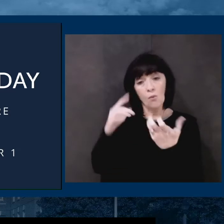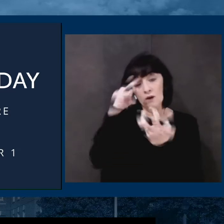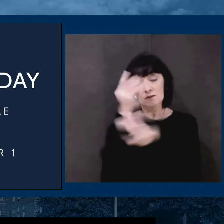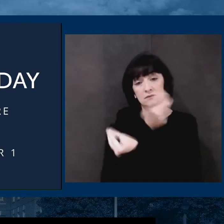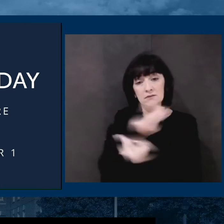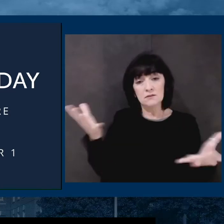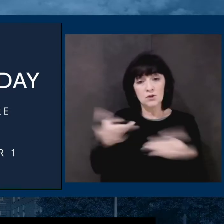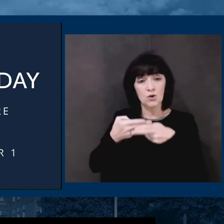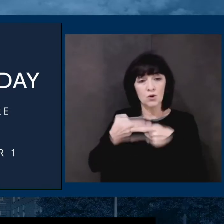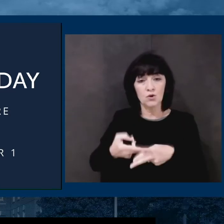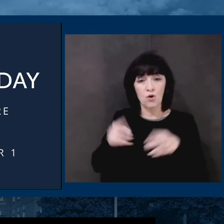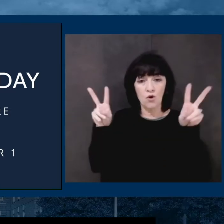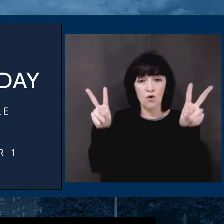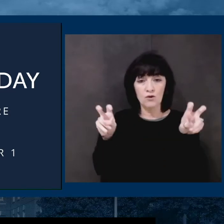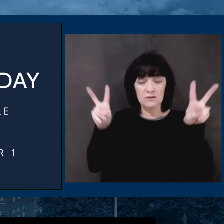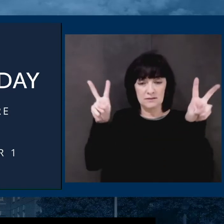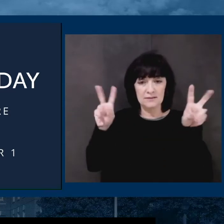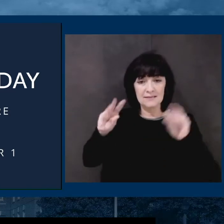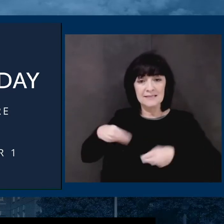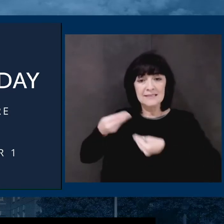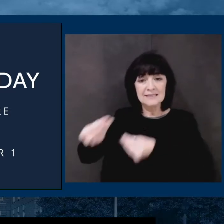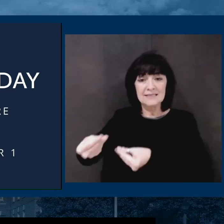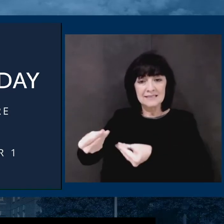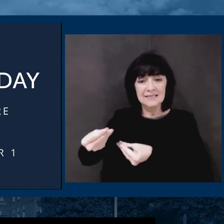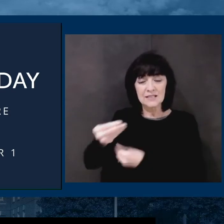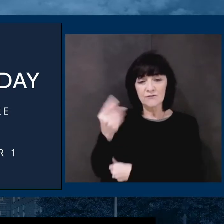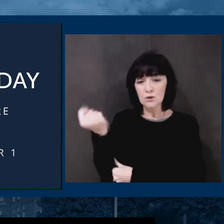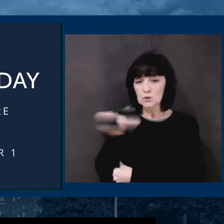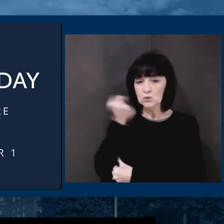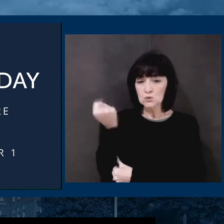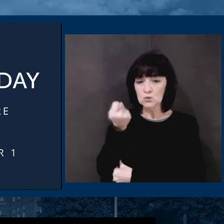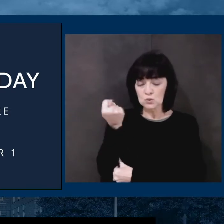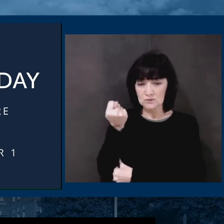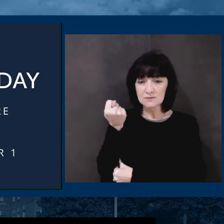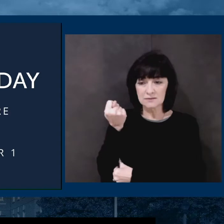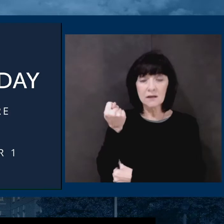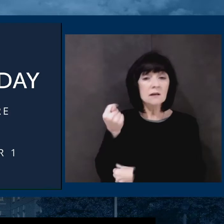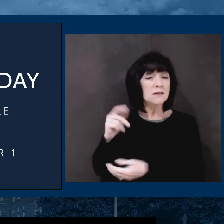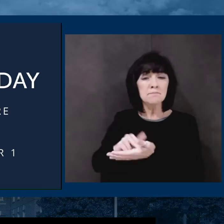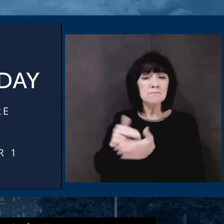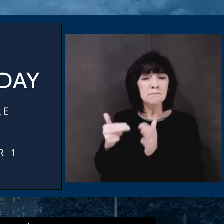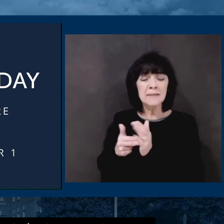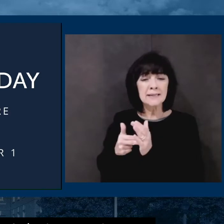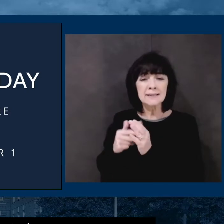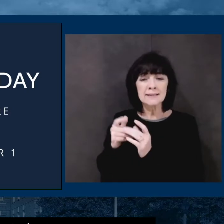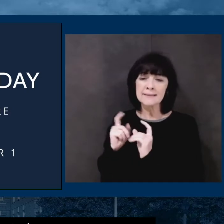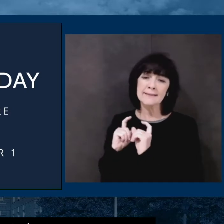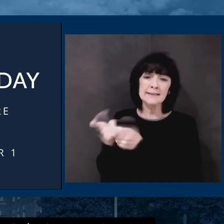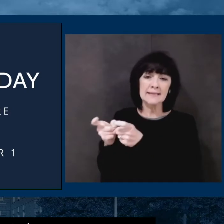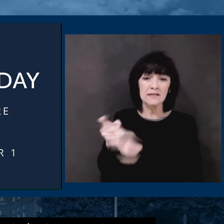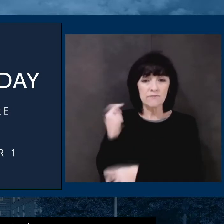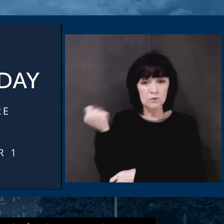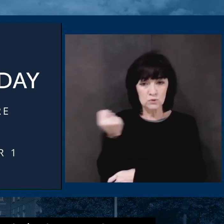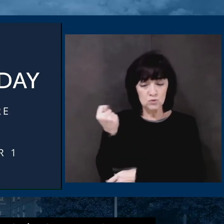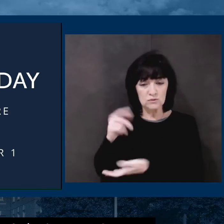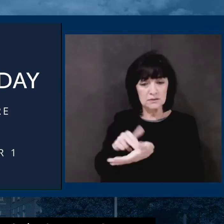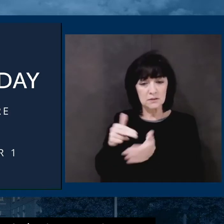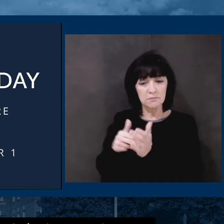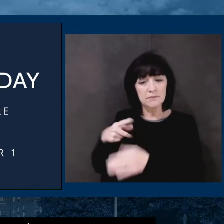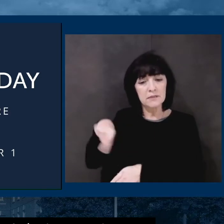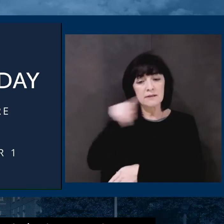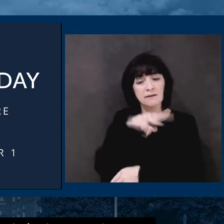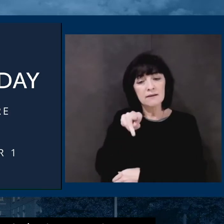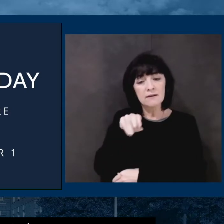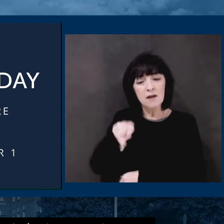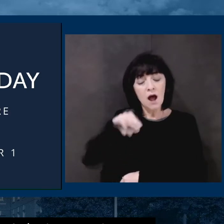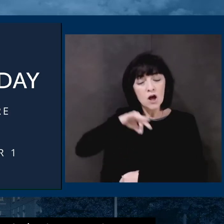and a reminder to support Delaware nonprofits who have come up big during this COVID-19